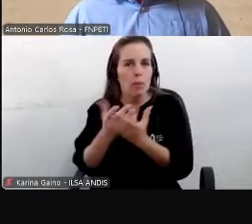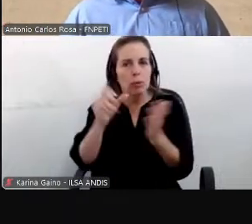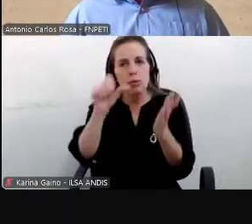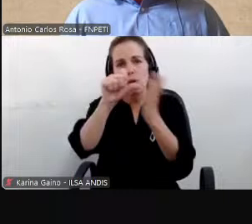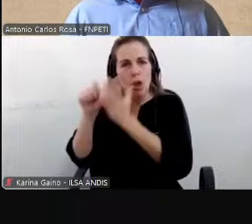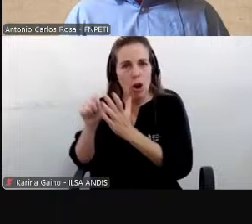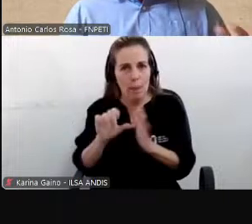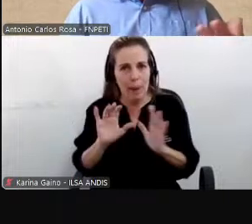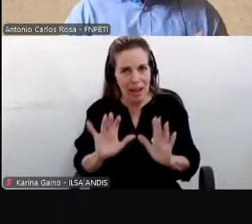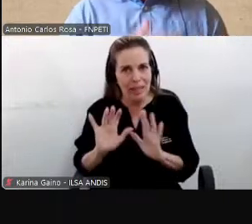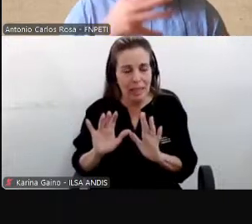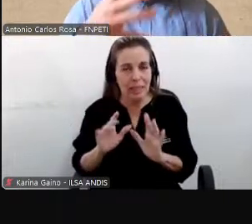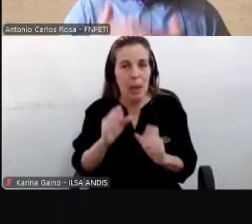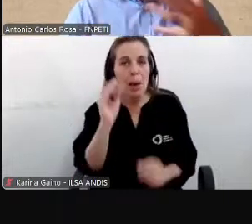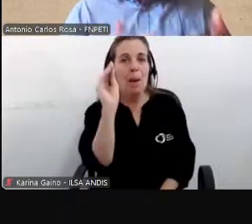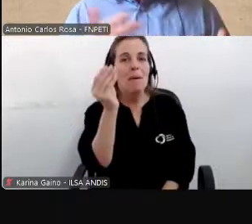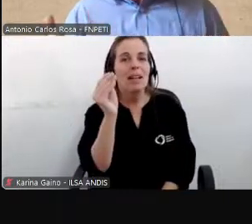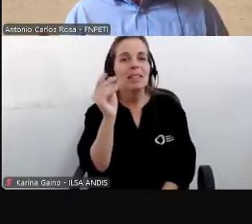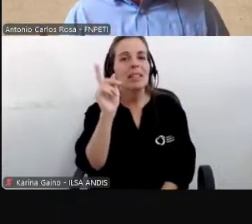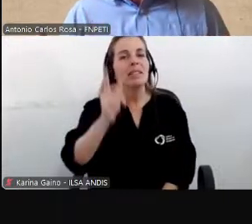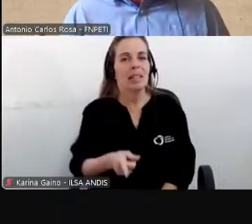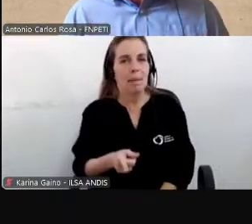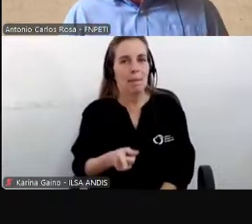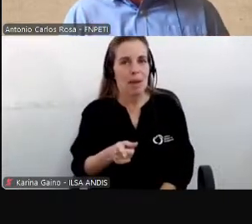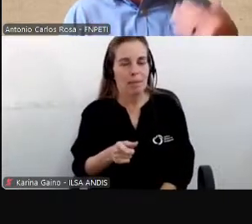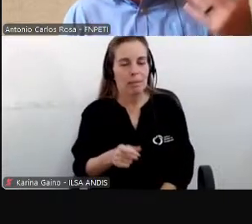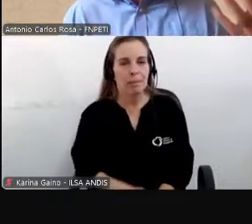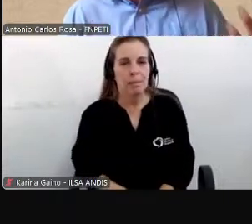these situations in the world, of course, all these